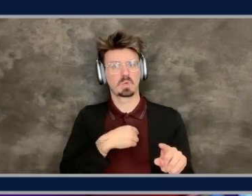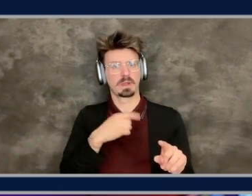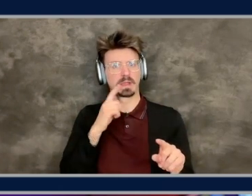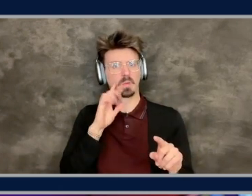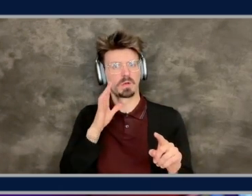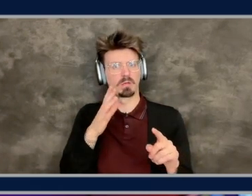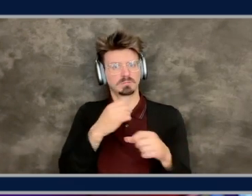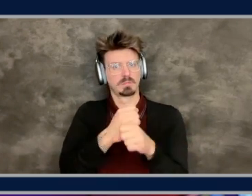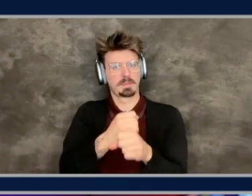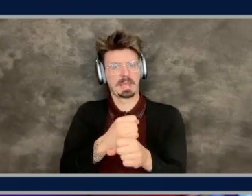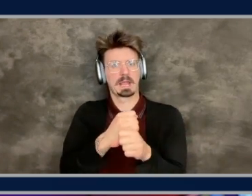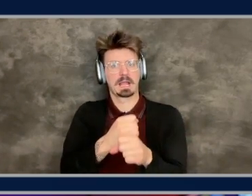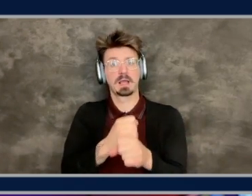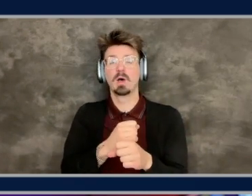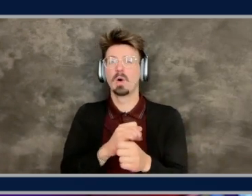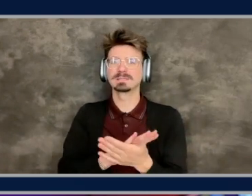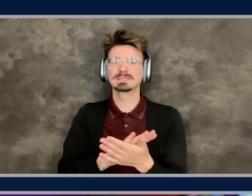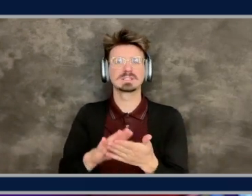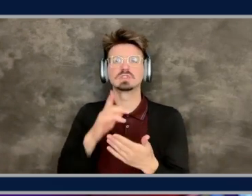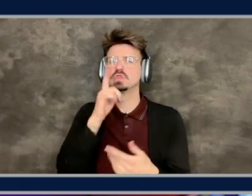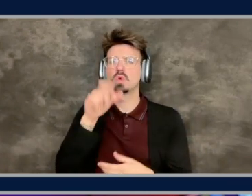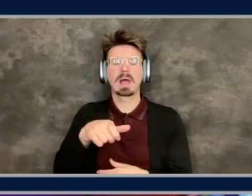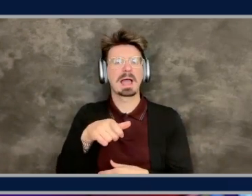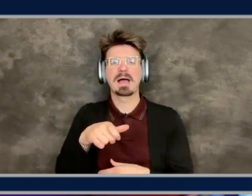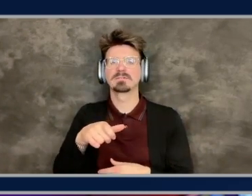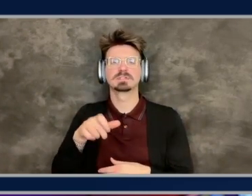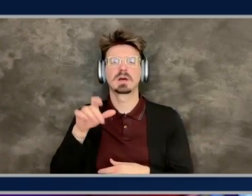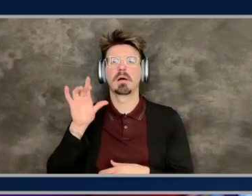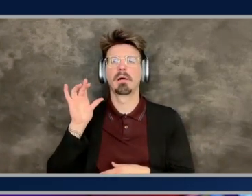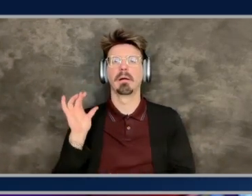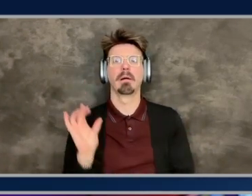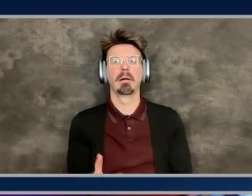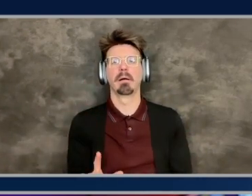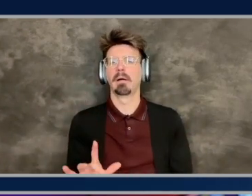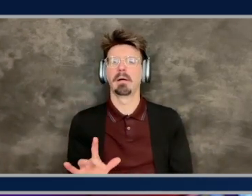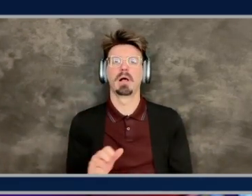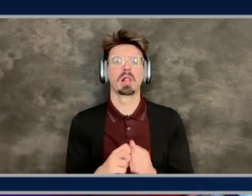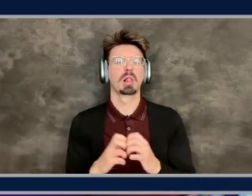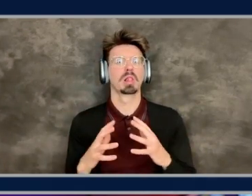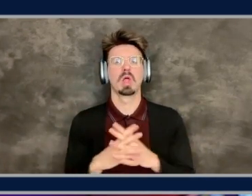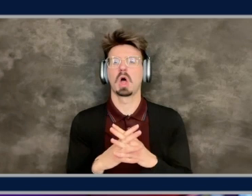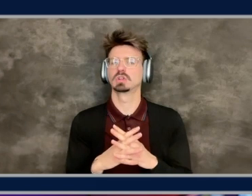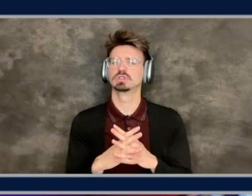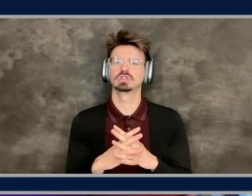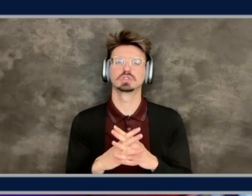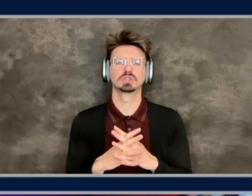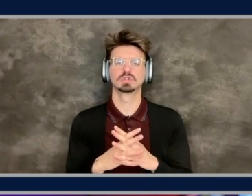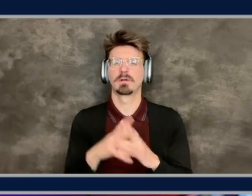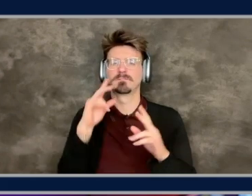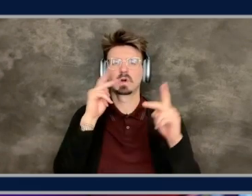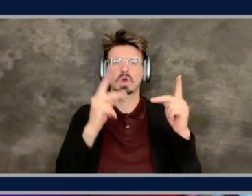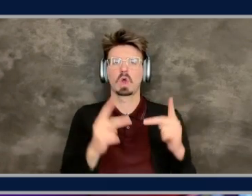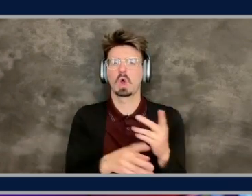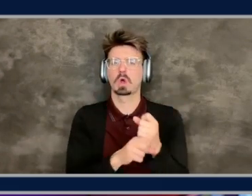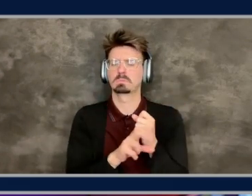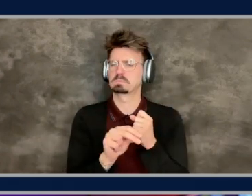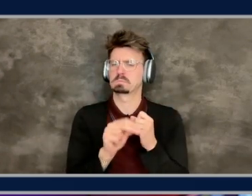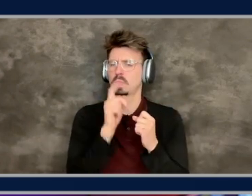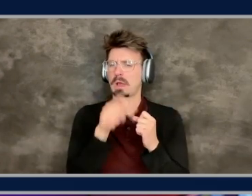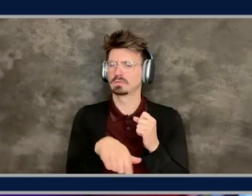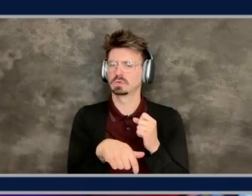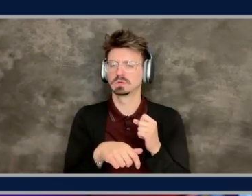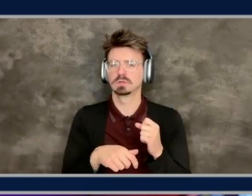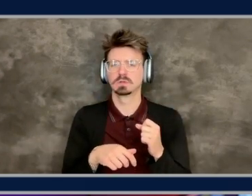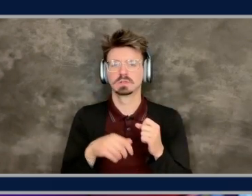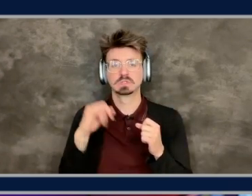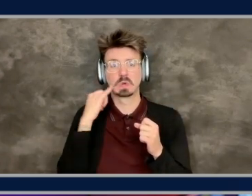that you actually don't even have to launch the instance to get this code, right? So this is prior to launch, you get this. So if it's a particularly expensive instance or